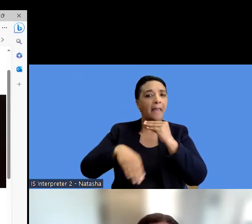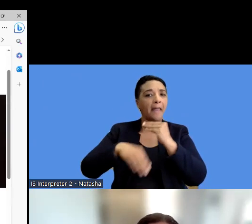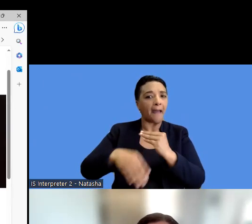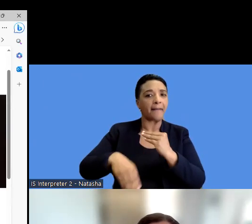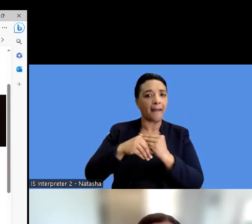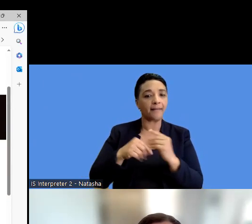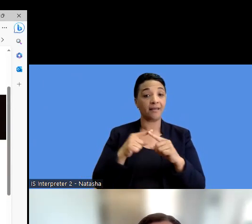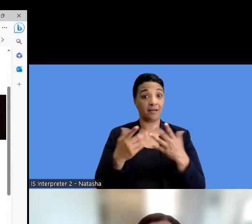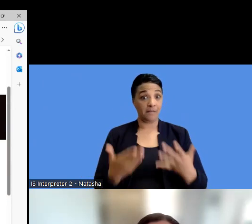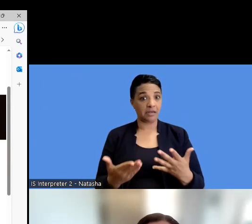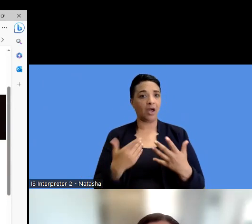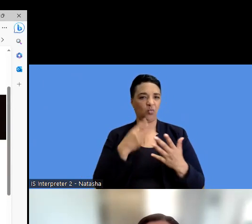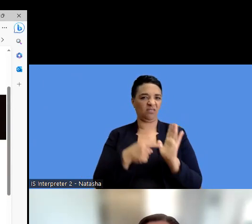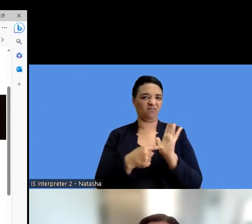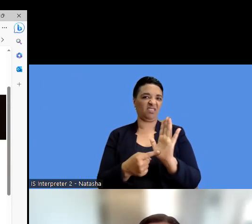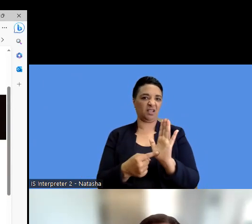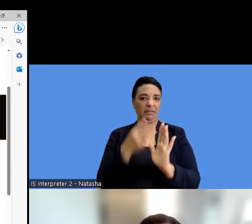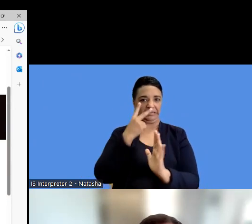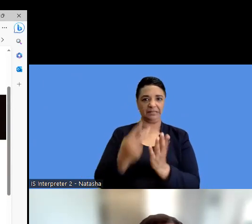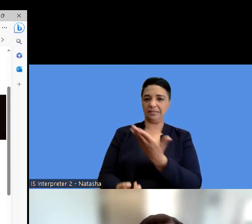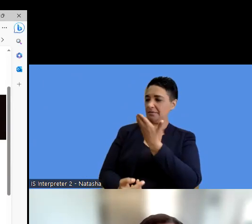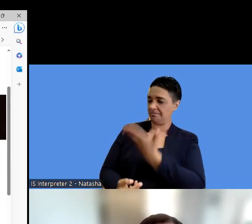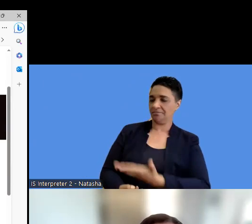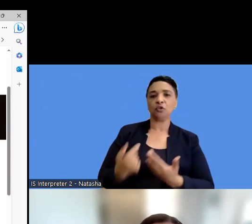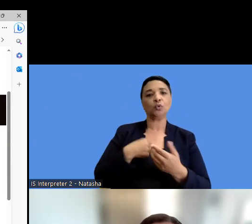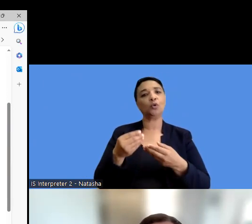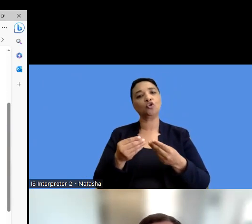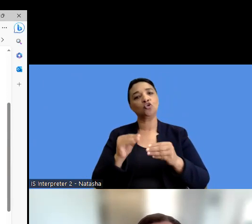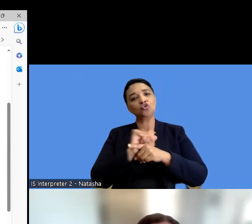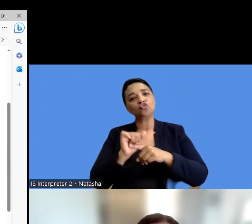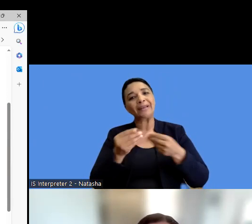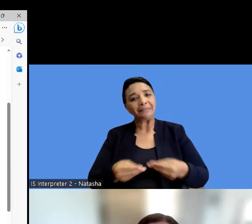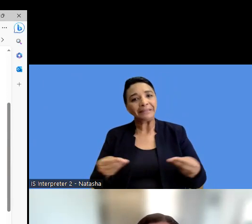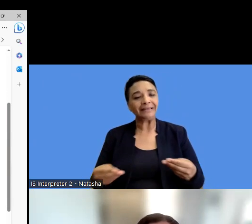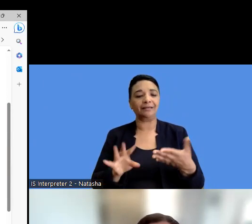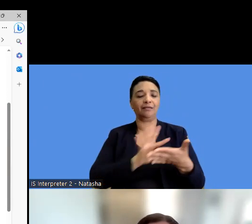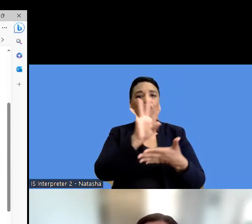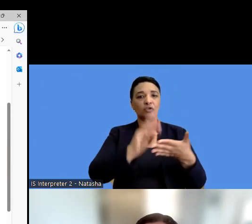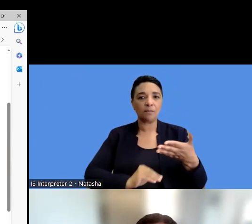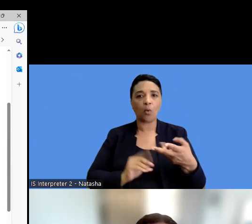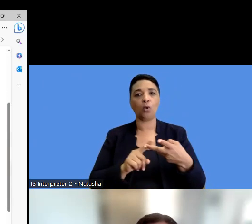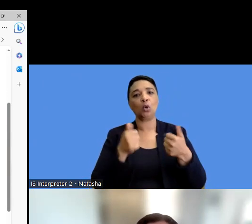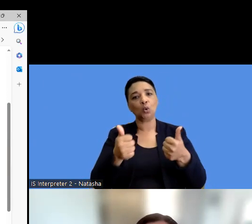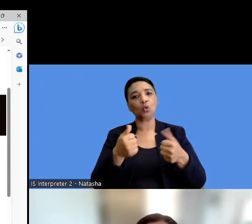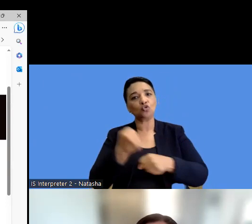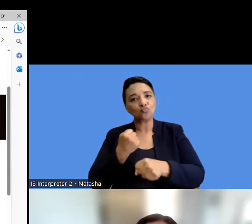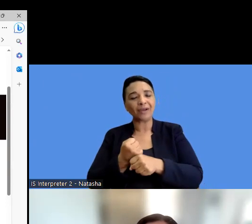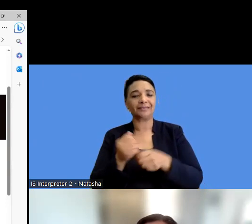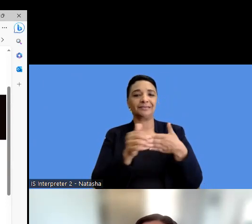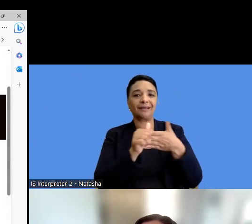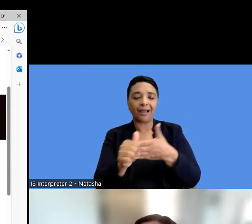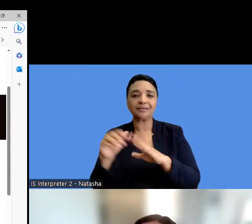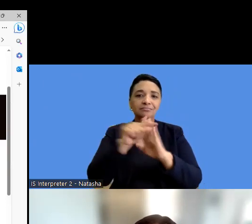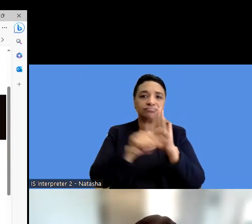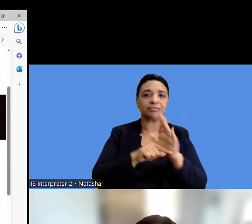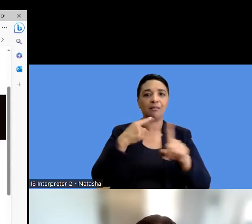have, just as an example, we will be sharing training materials, reports, good practice, guidance, and events. So